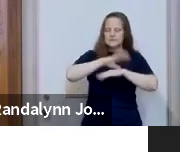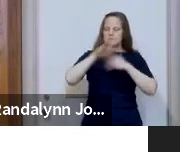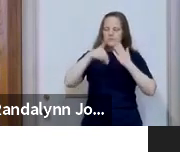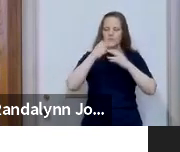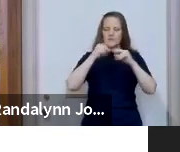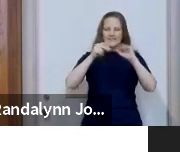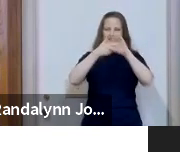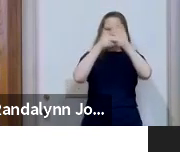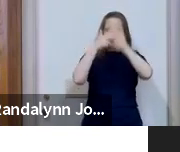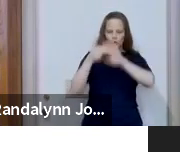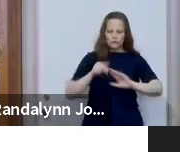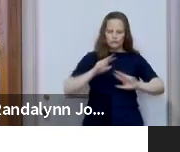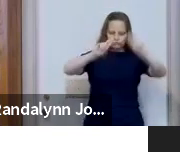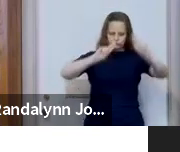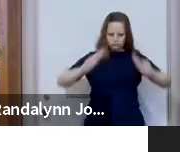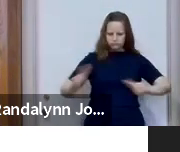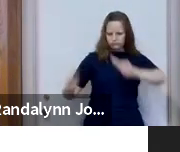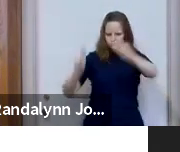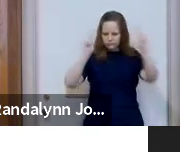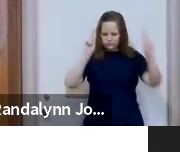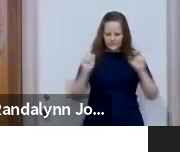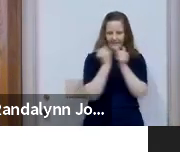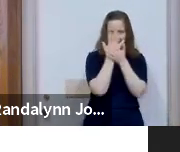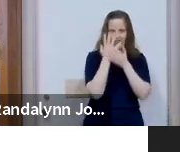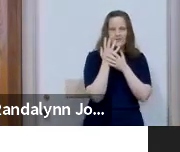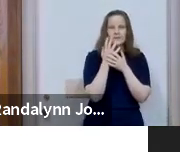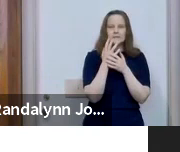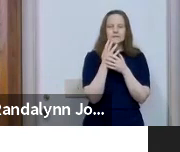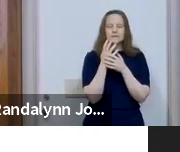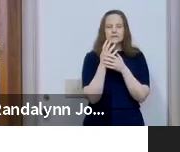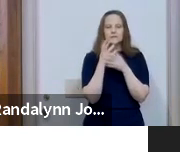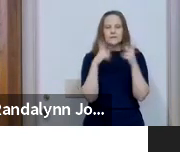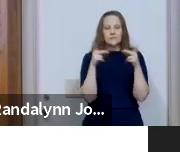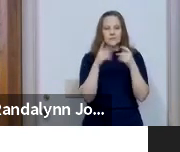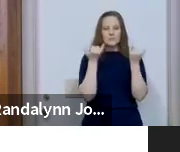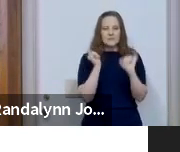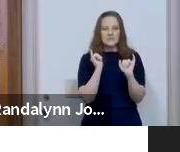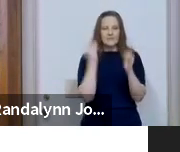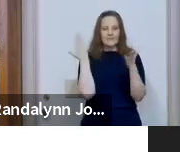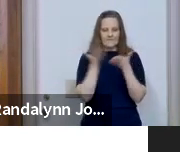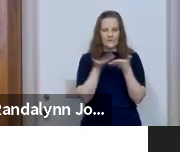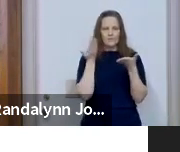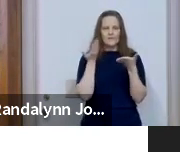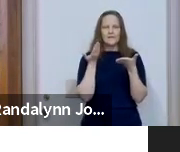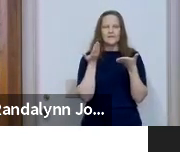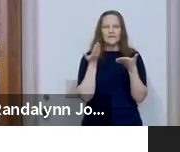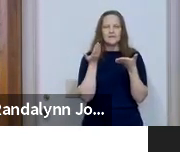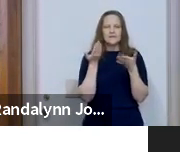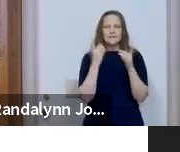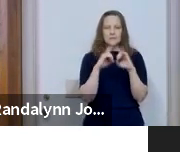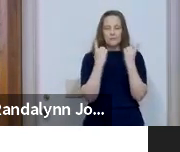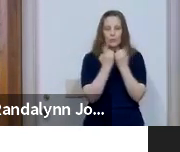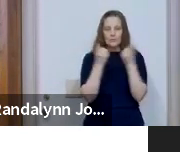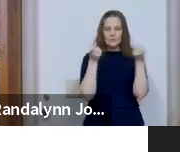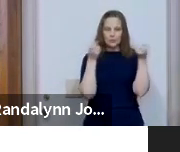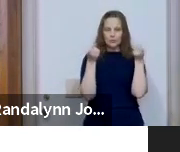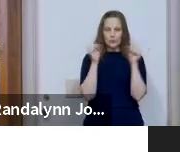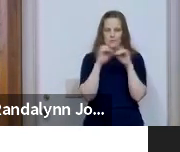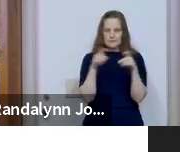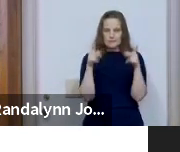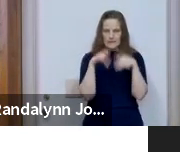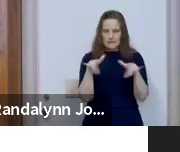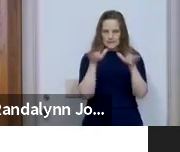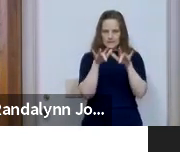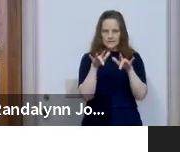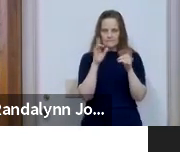stickers and signs have been placed, and we're still field verifying some of the departmentally controlled spaces and making